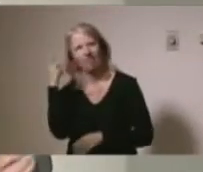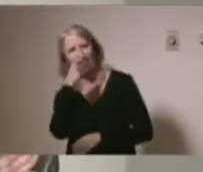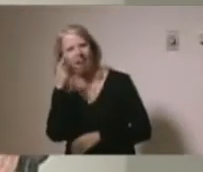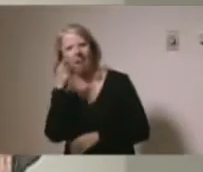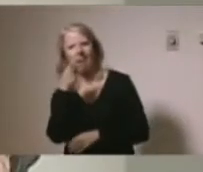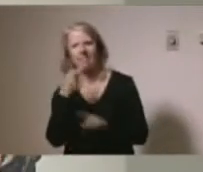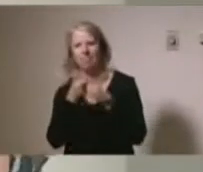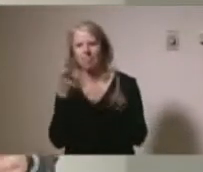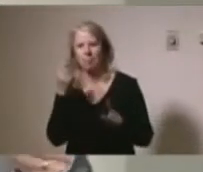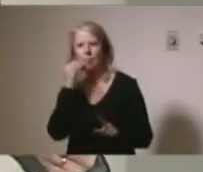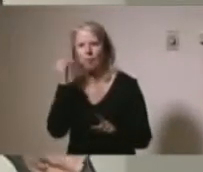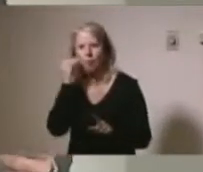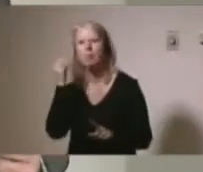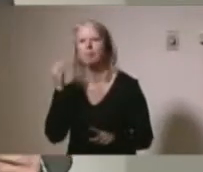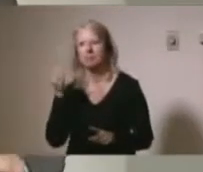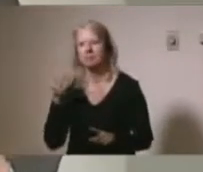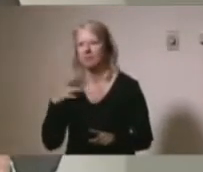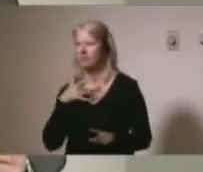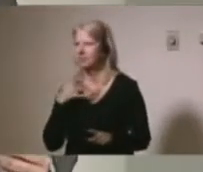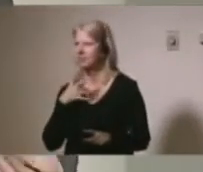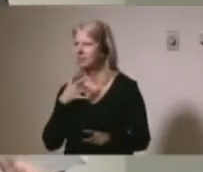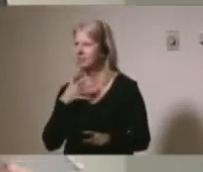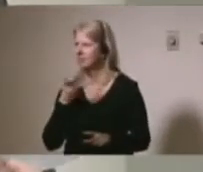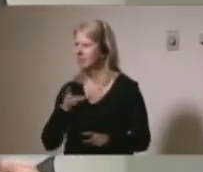from home.